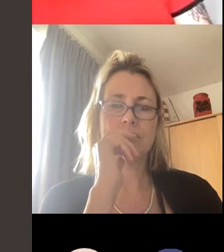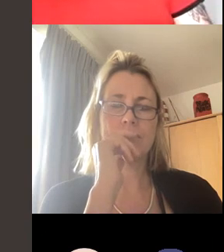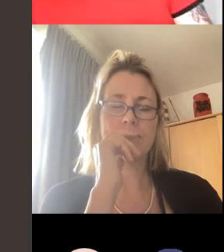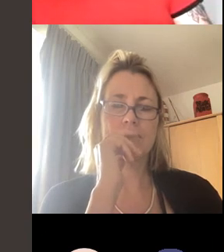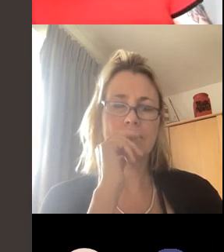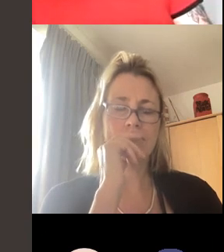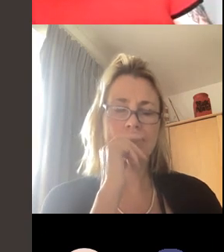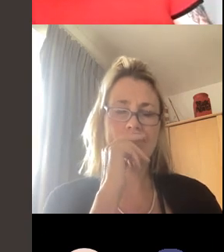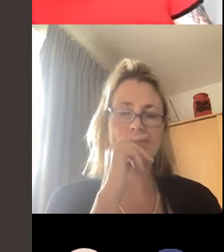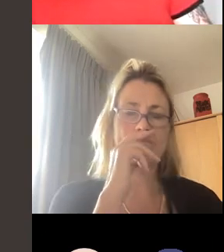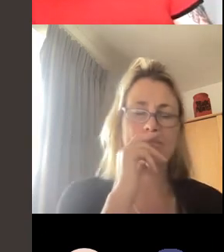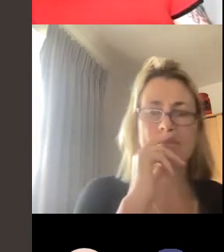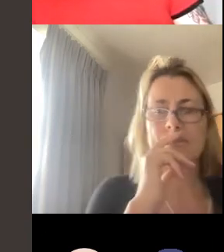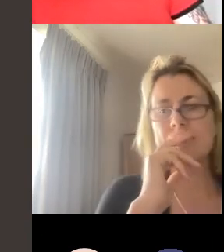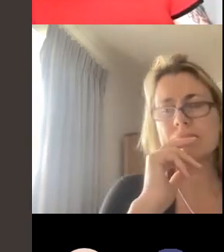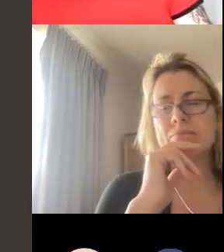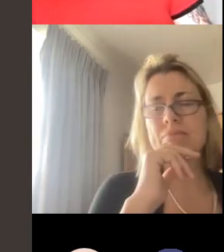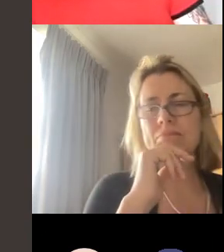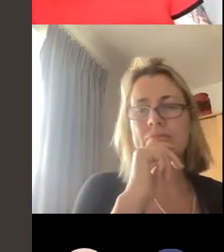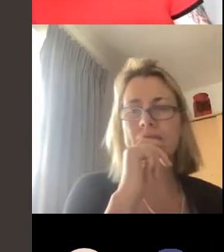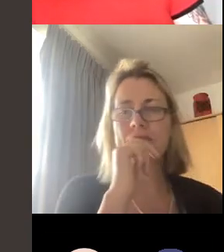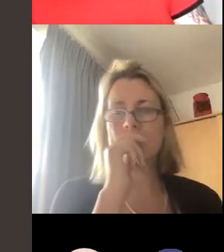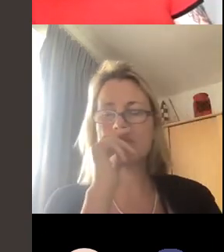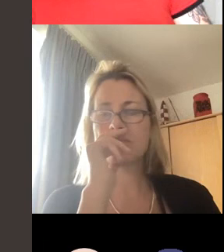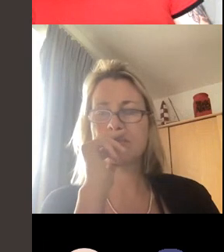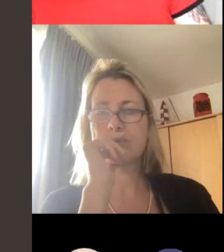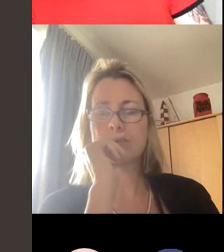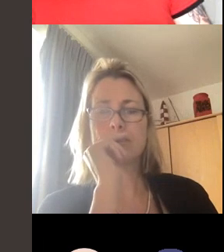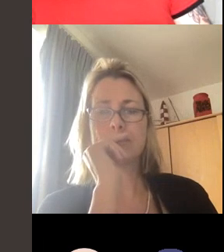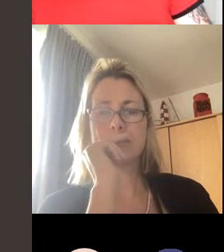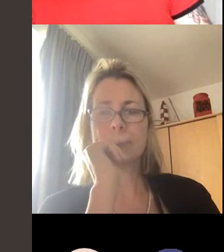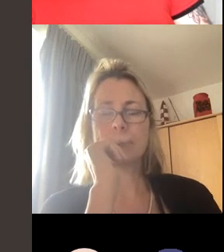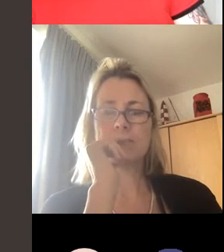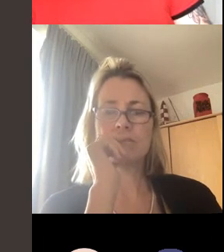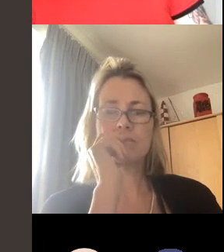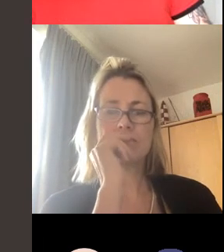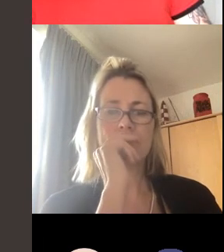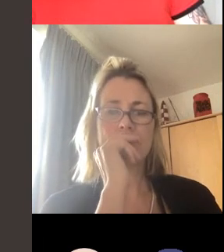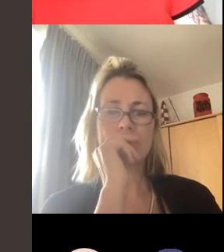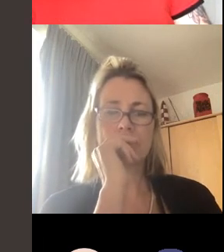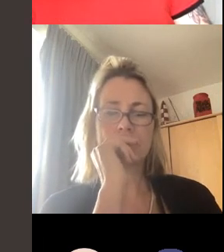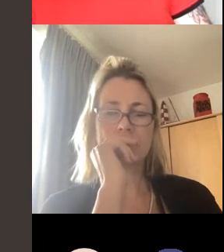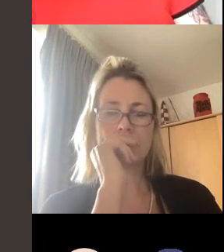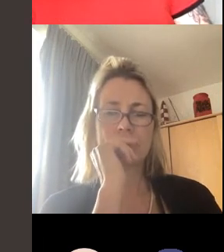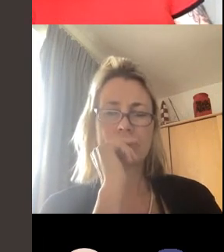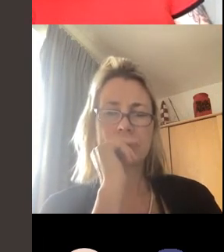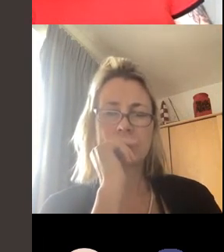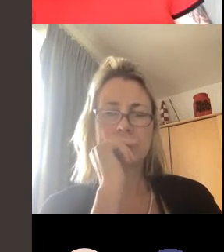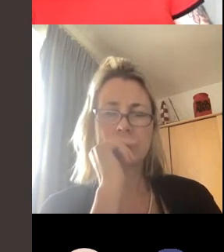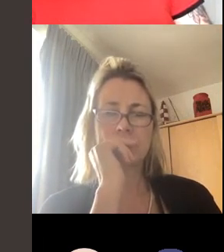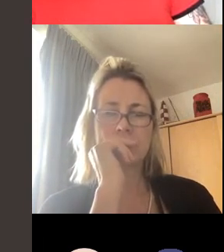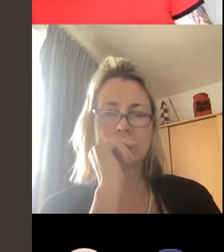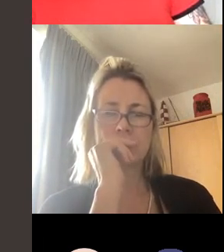other digital routes by which farmers have already become fluent in pursuing what they need, and there might be opportunity